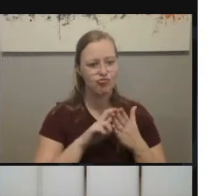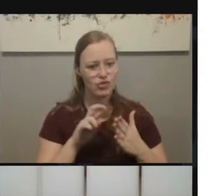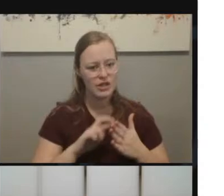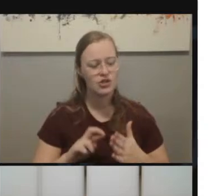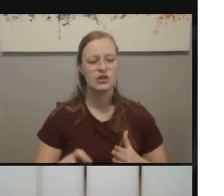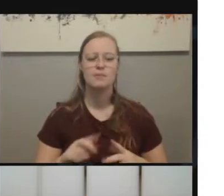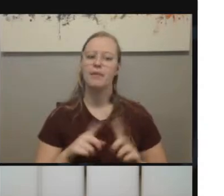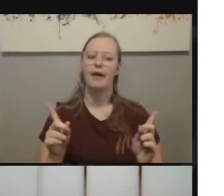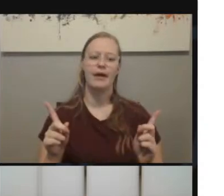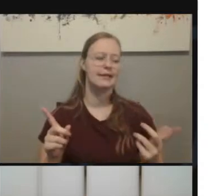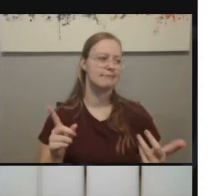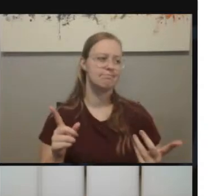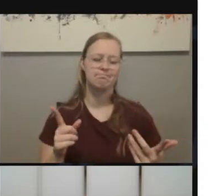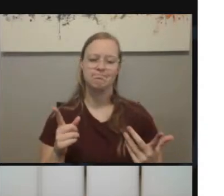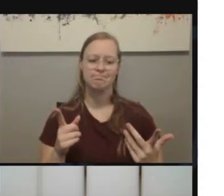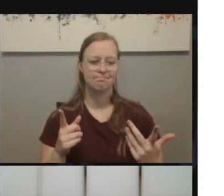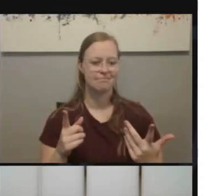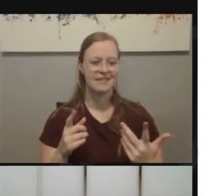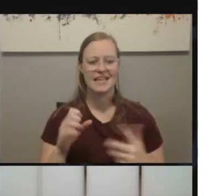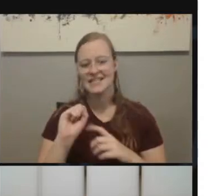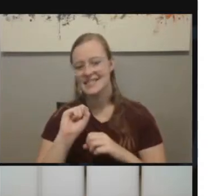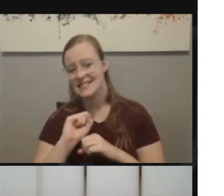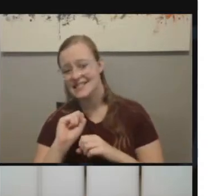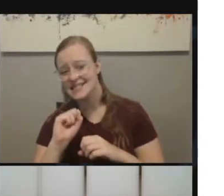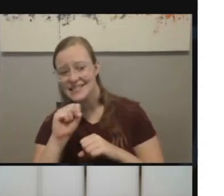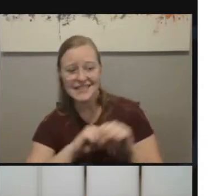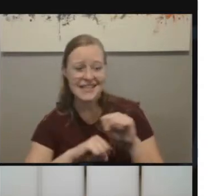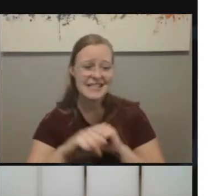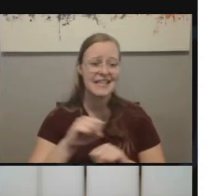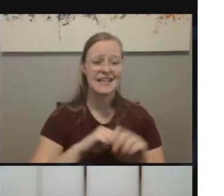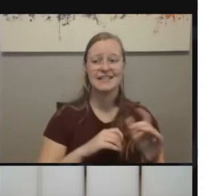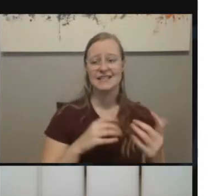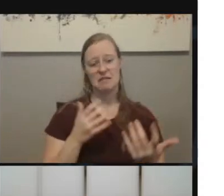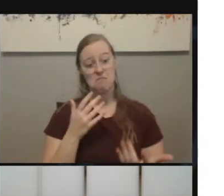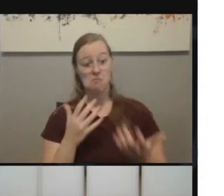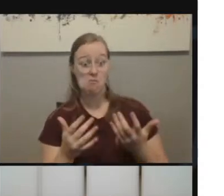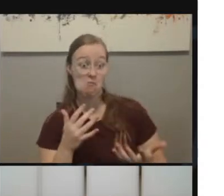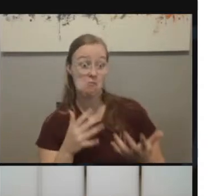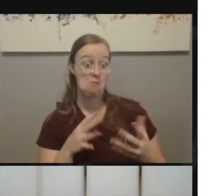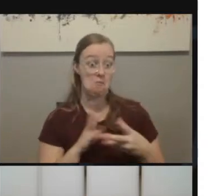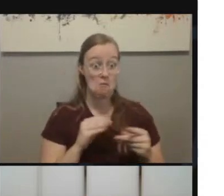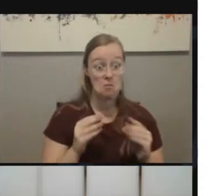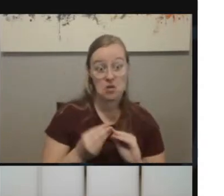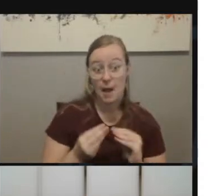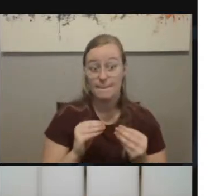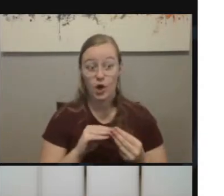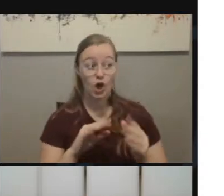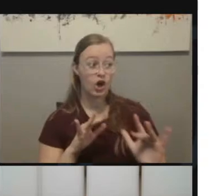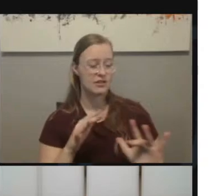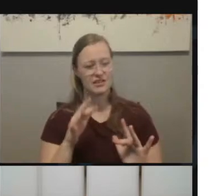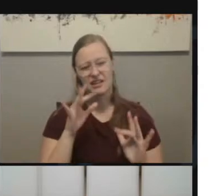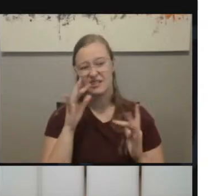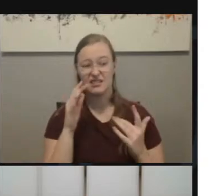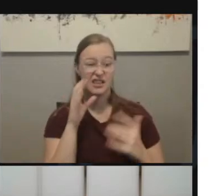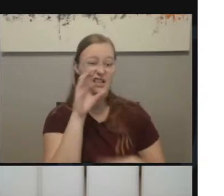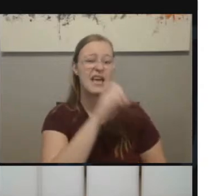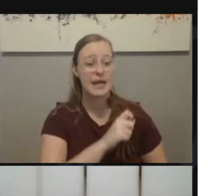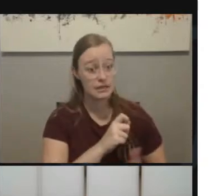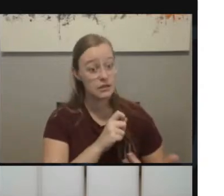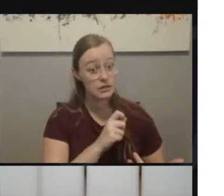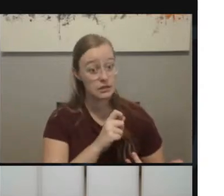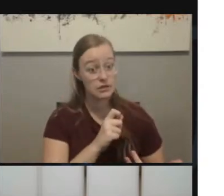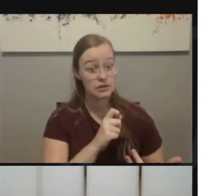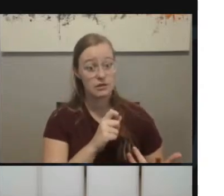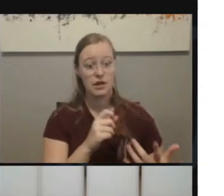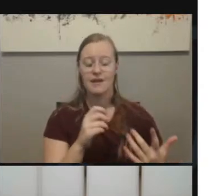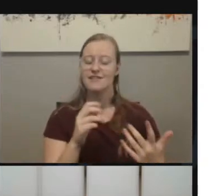inevitably a matter of statistics and probabilities, of conjecture and speculation. It is a